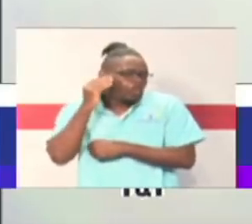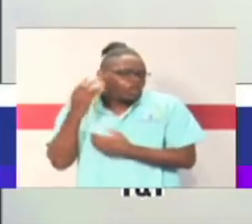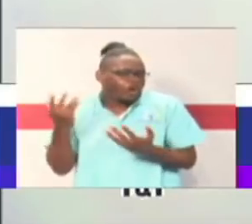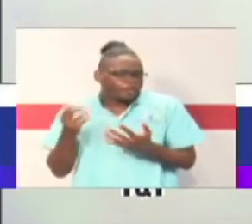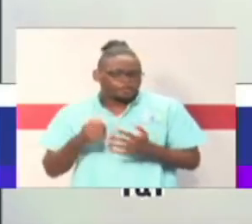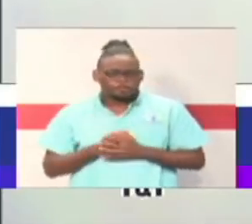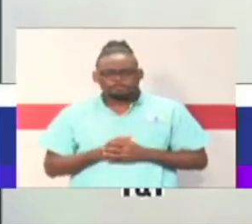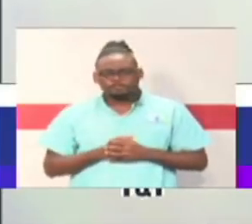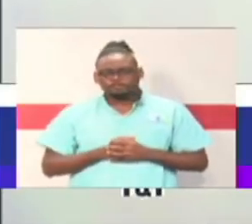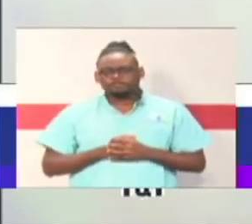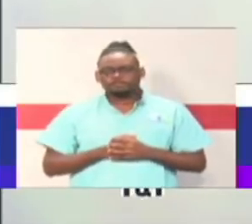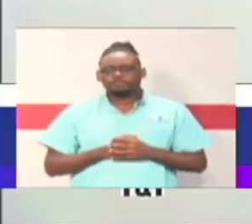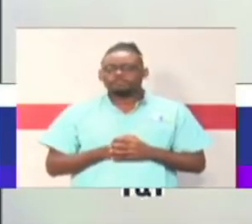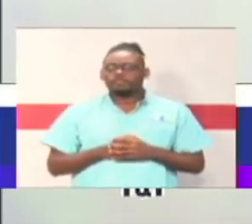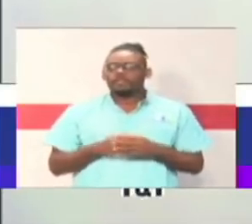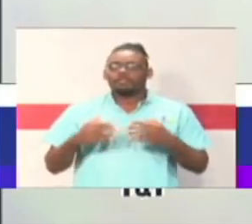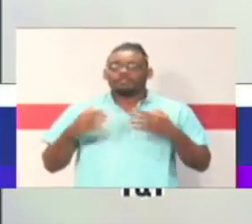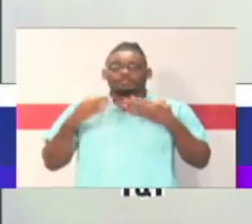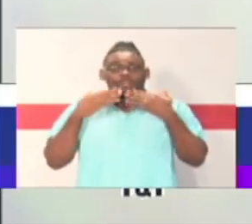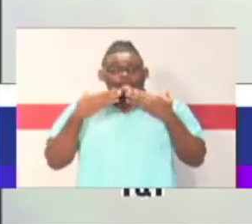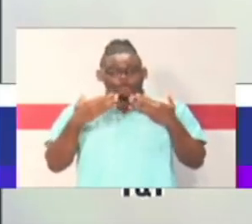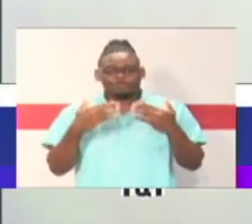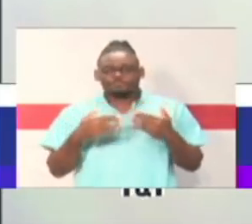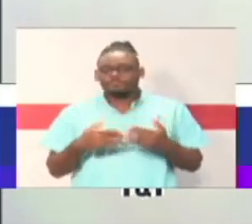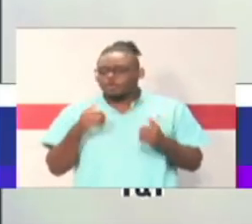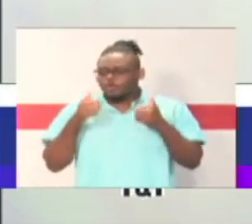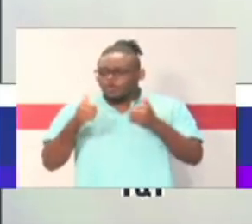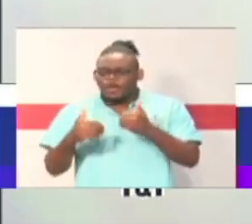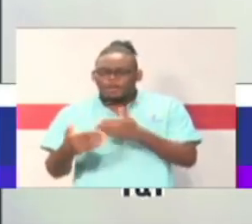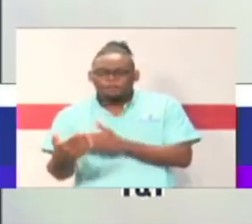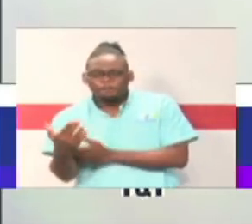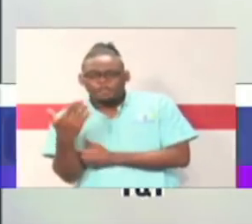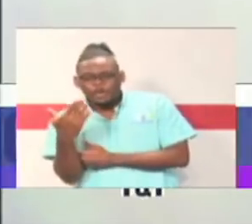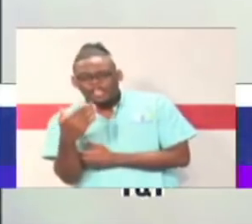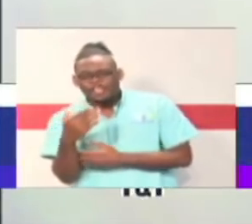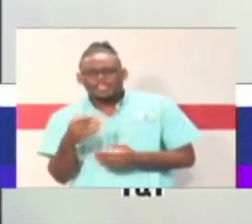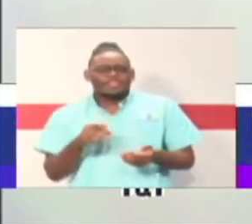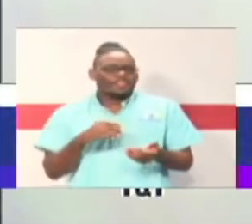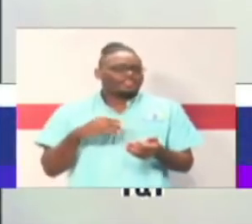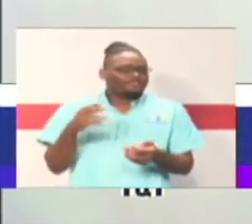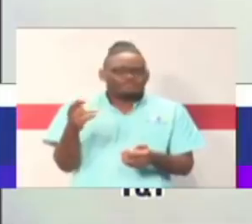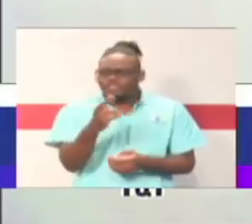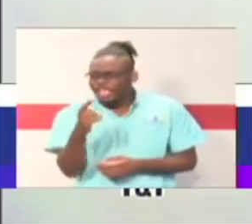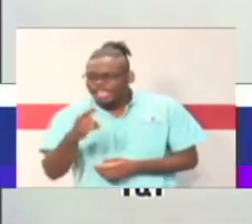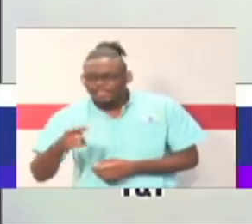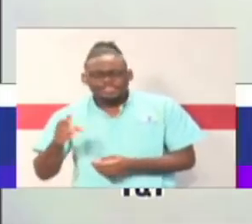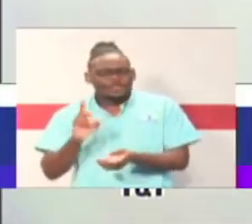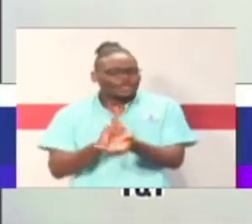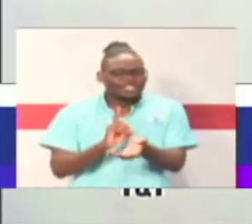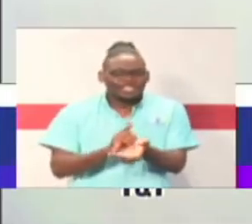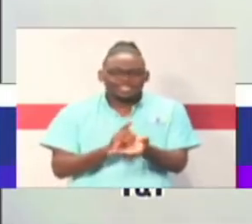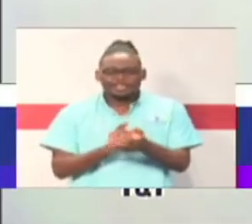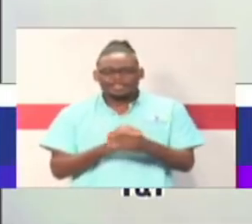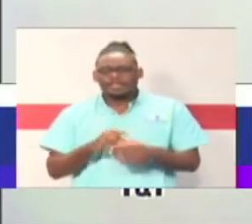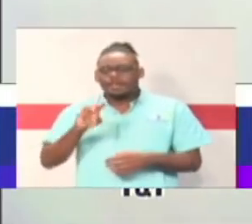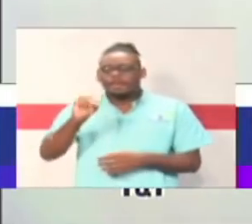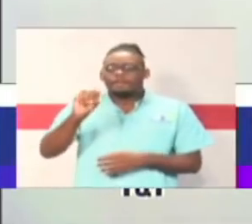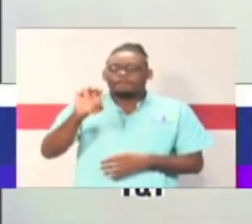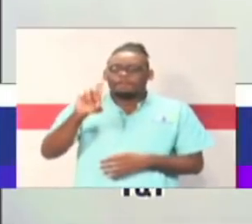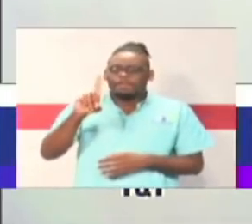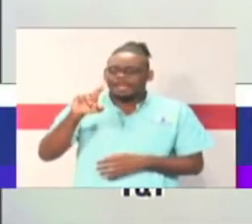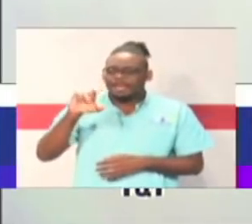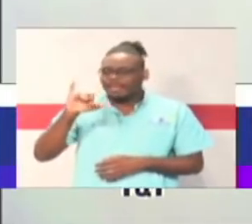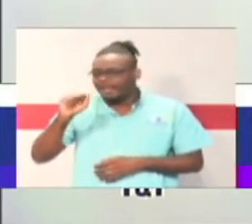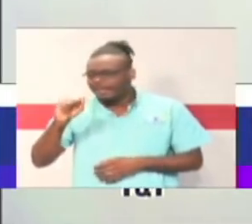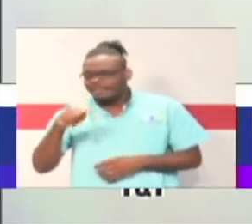Thank you, Candice. Good morning, Dr. Richards, Dr. Sujisingh, members of the media and members of the viewing and listening public. I'm